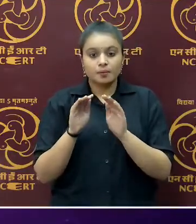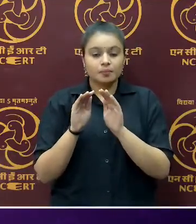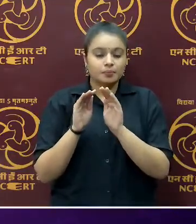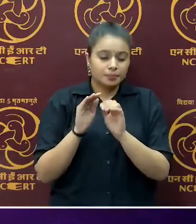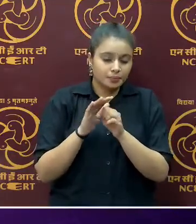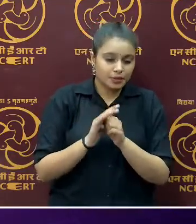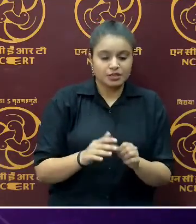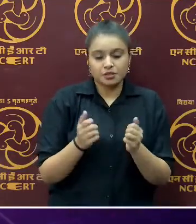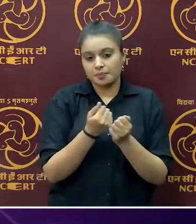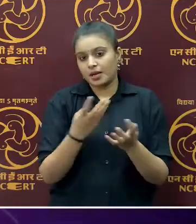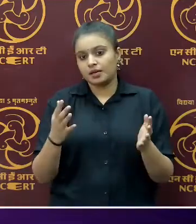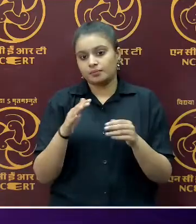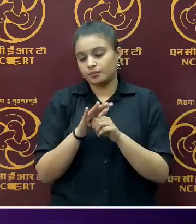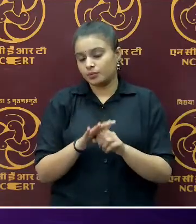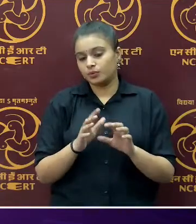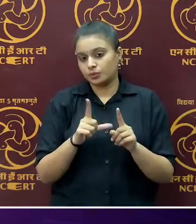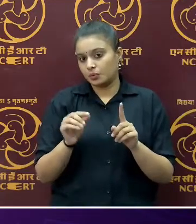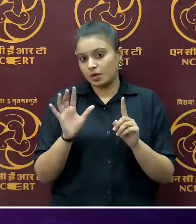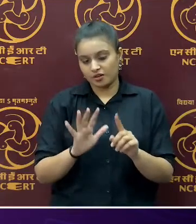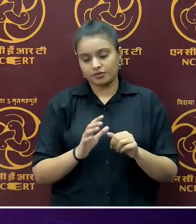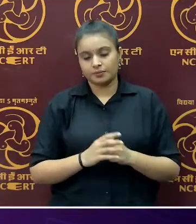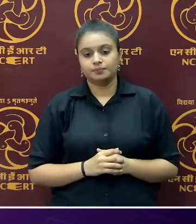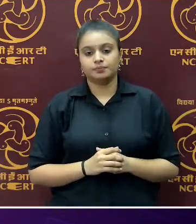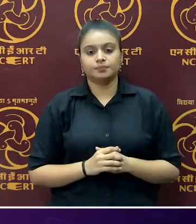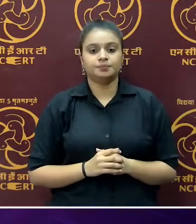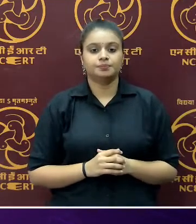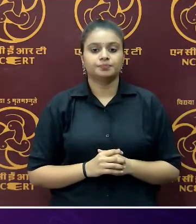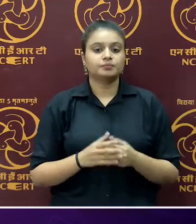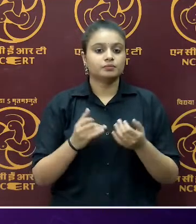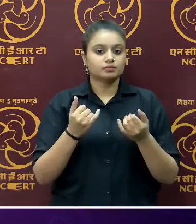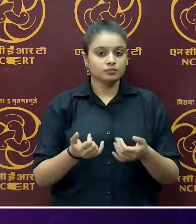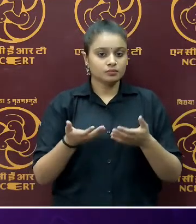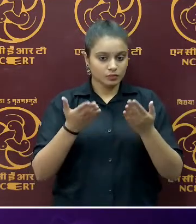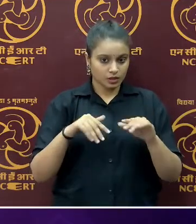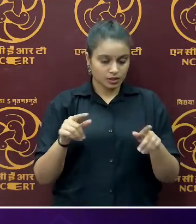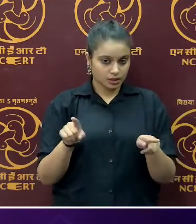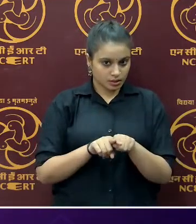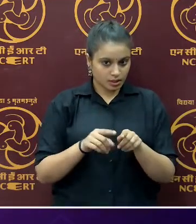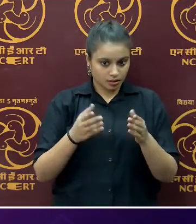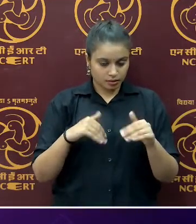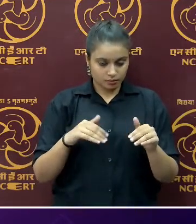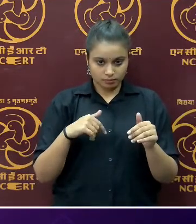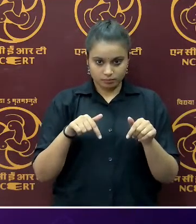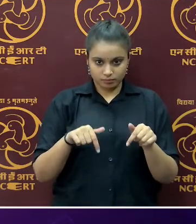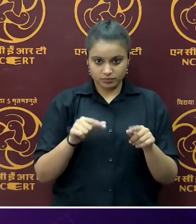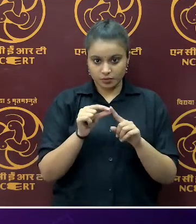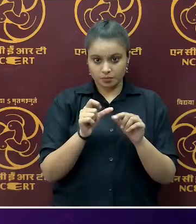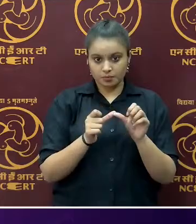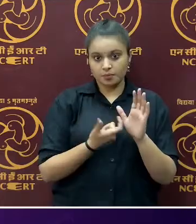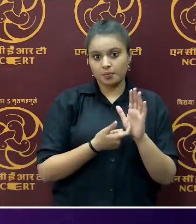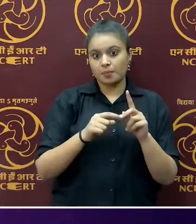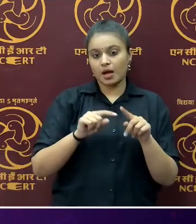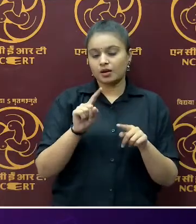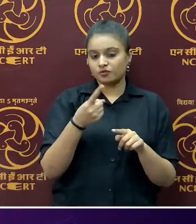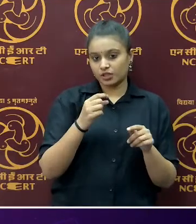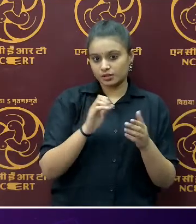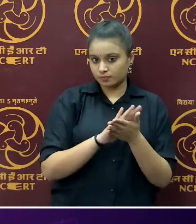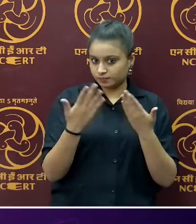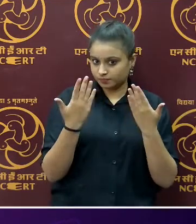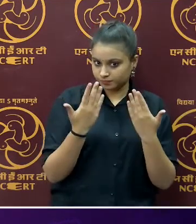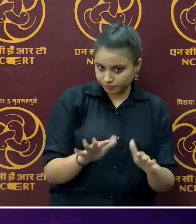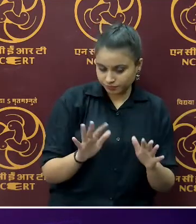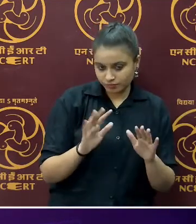lot of pressure. Yeah. Yes. Okay. Now with this, we have completed the first part of the chapter, that